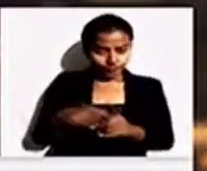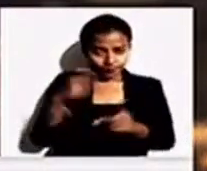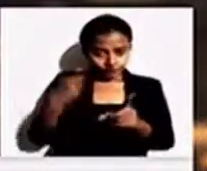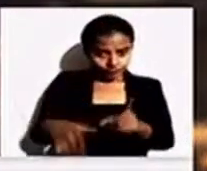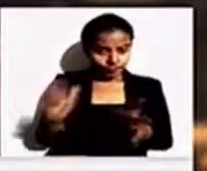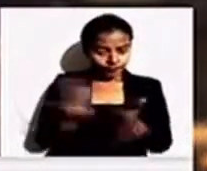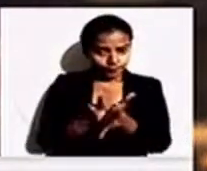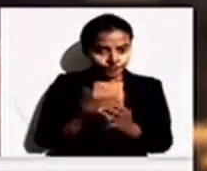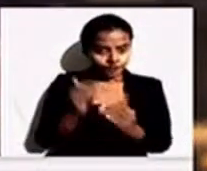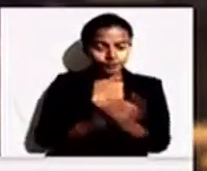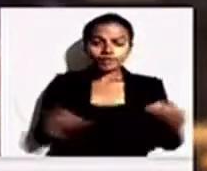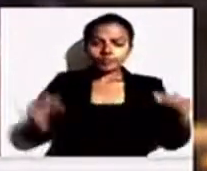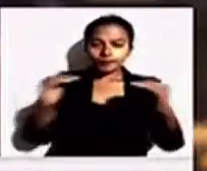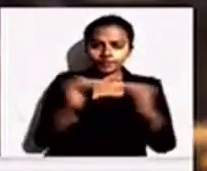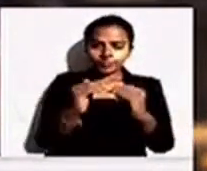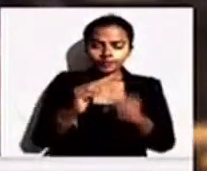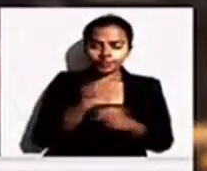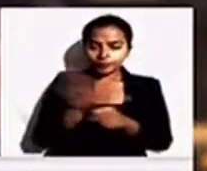post-COVID-19 world.